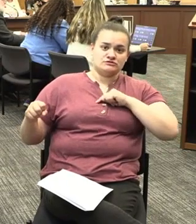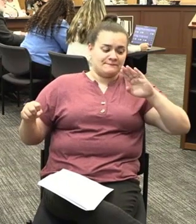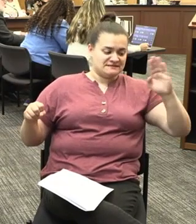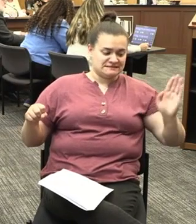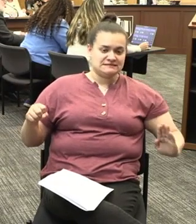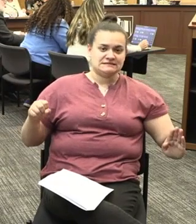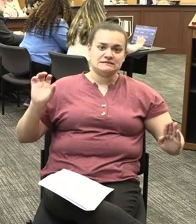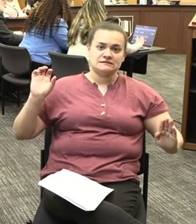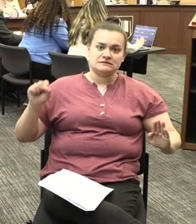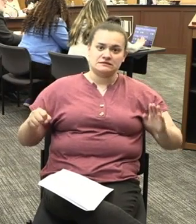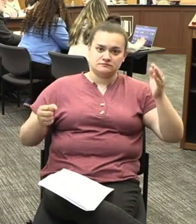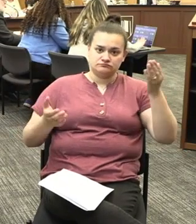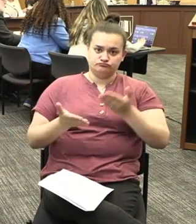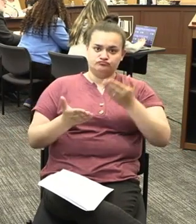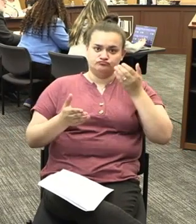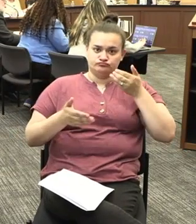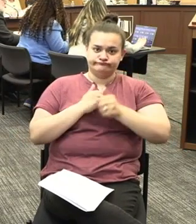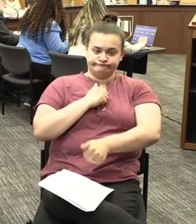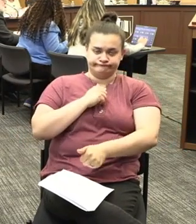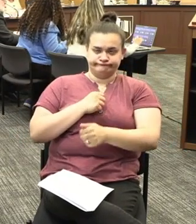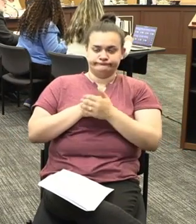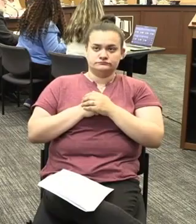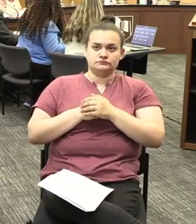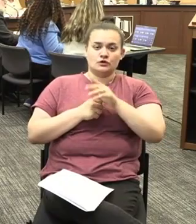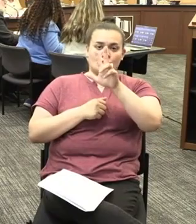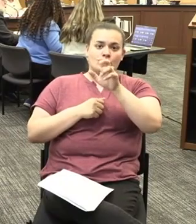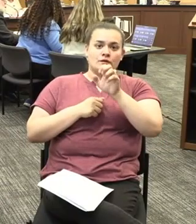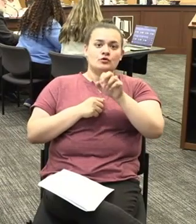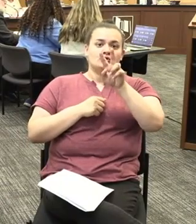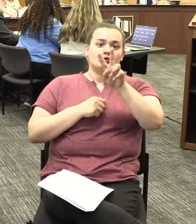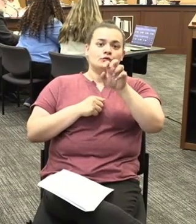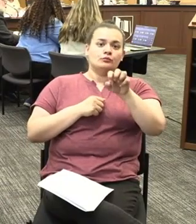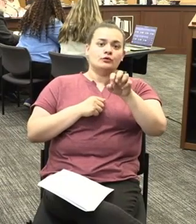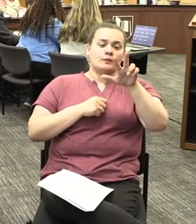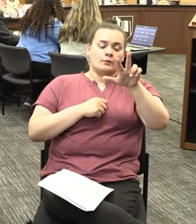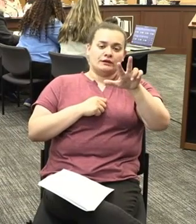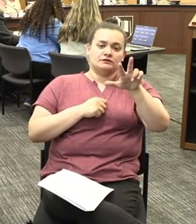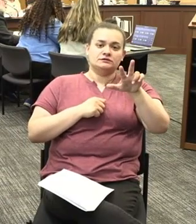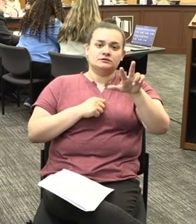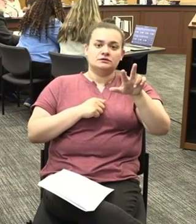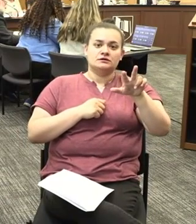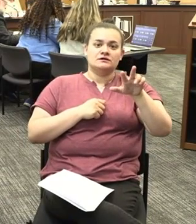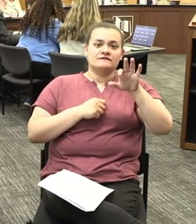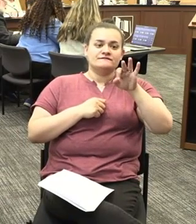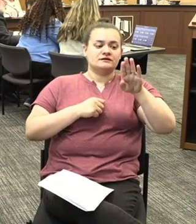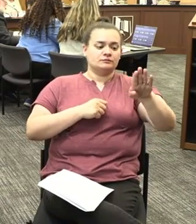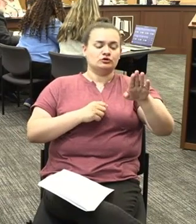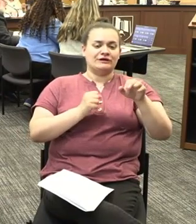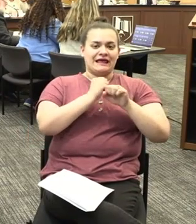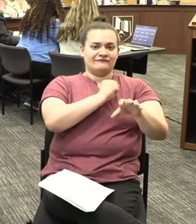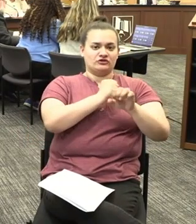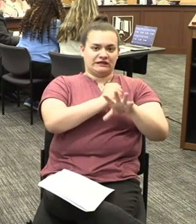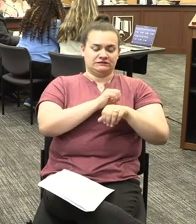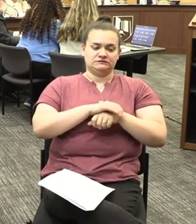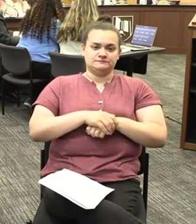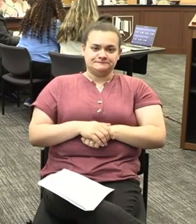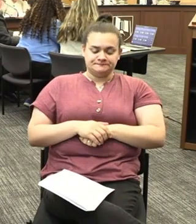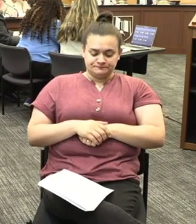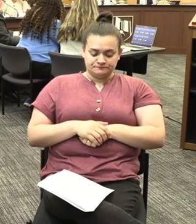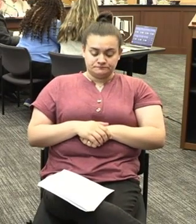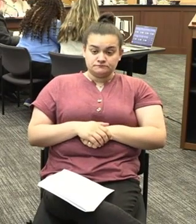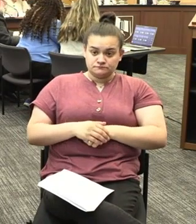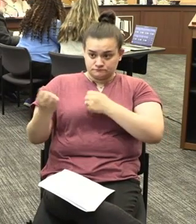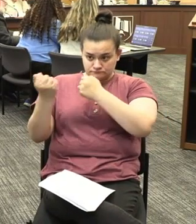Bazinski. Yes. Motion carried. Item 3.2.3, Facebook advertising. So